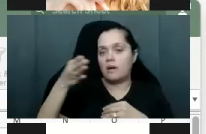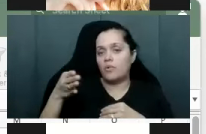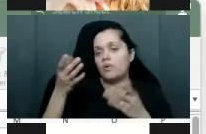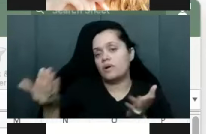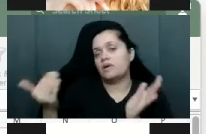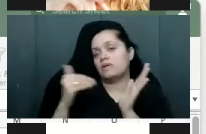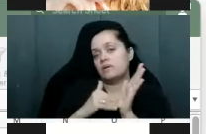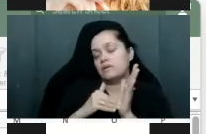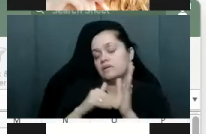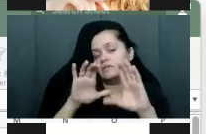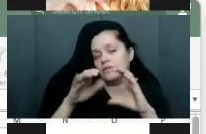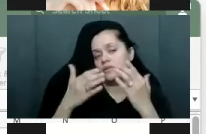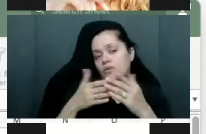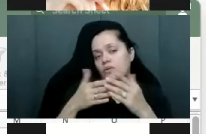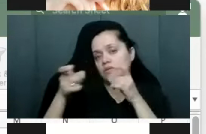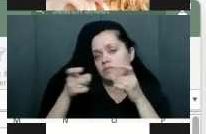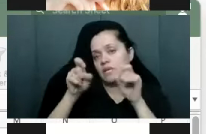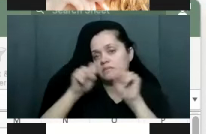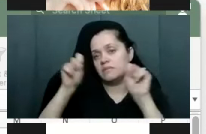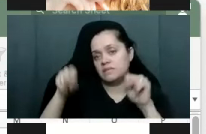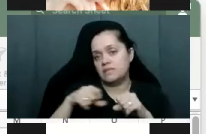our course management system.